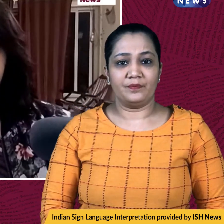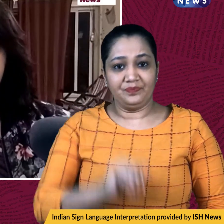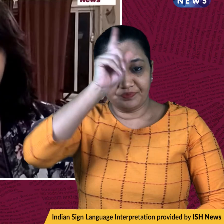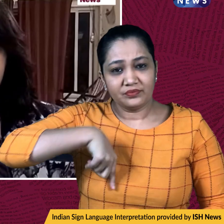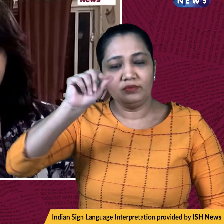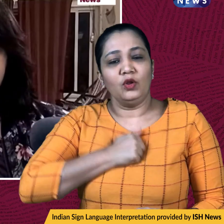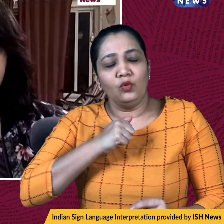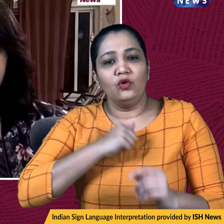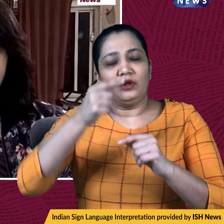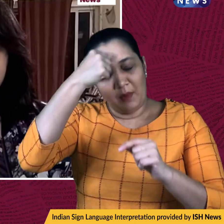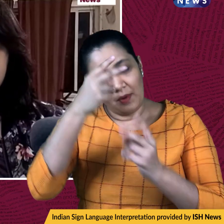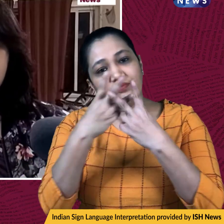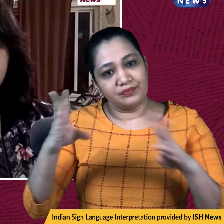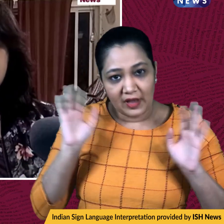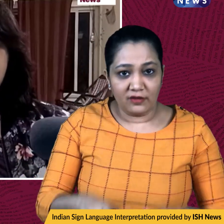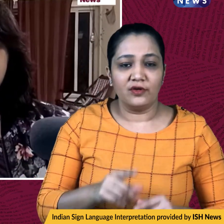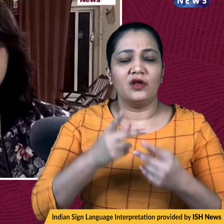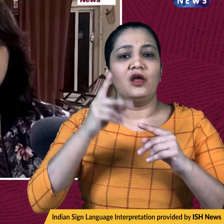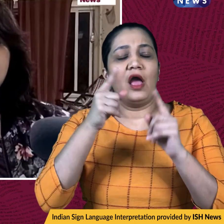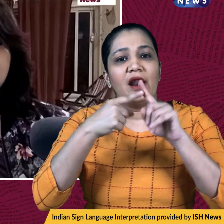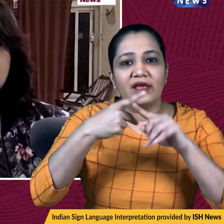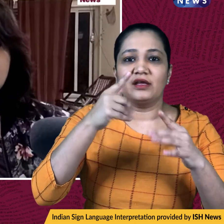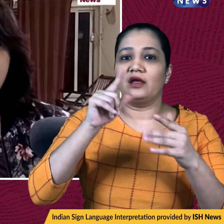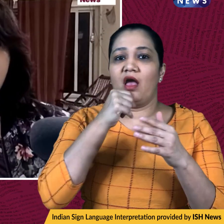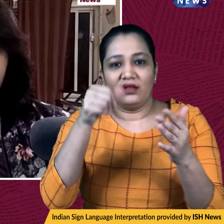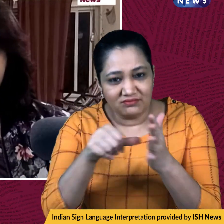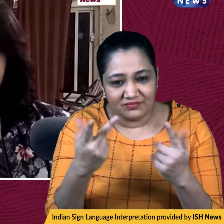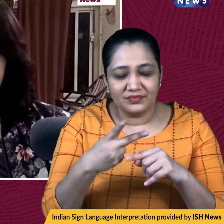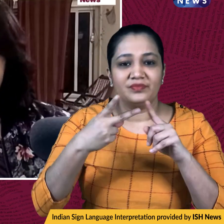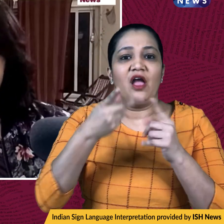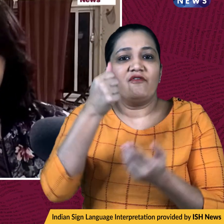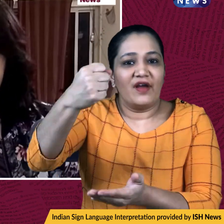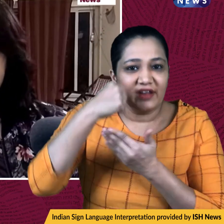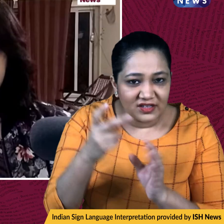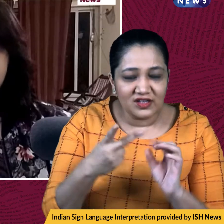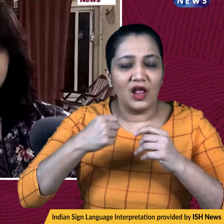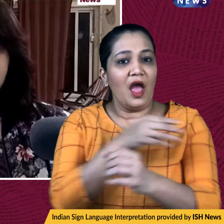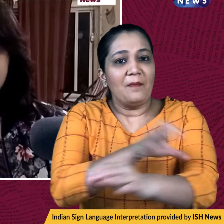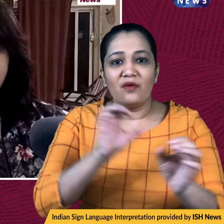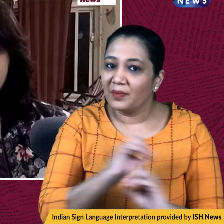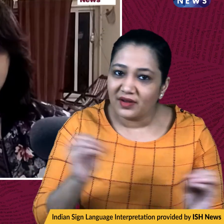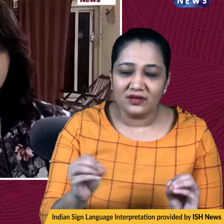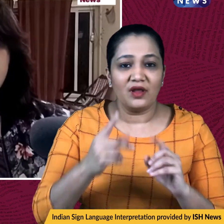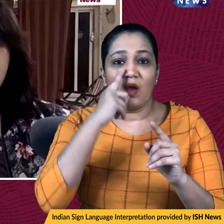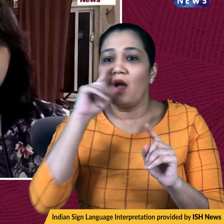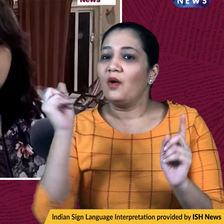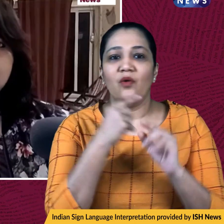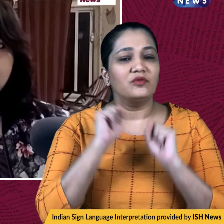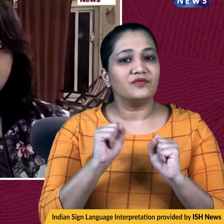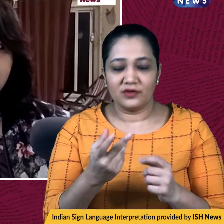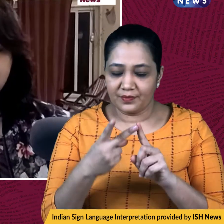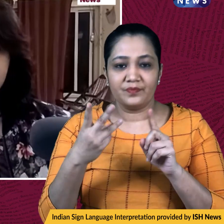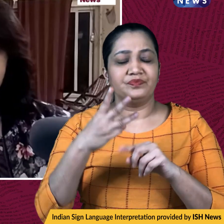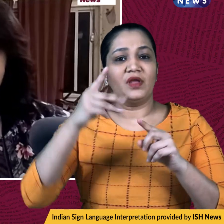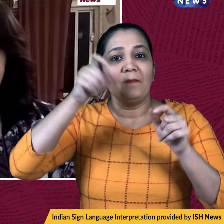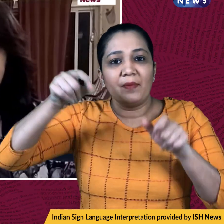India has its own unique problems due to various factors like literacy, lack of financial empowerment of the majority of females,